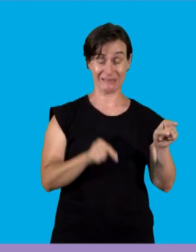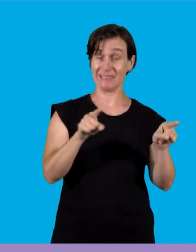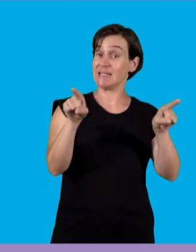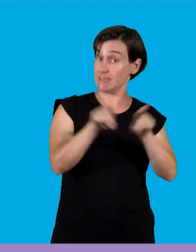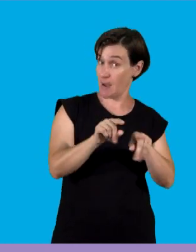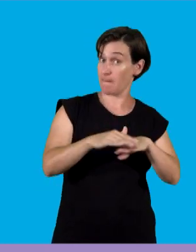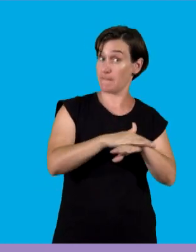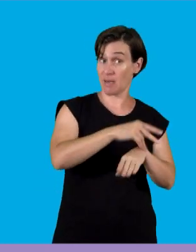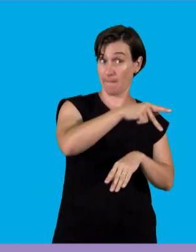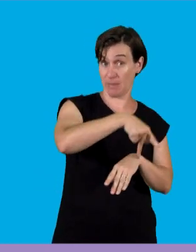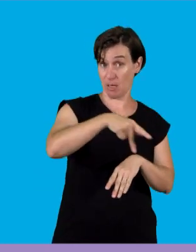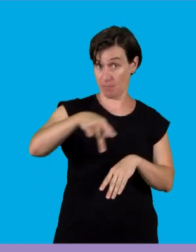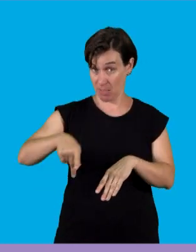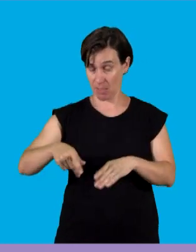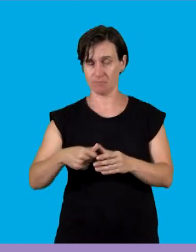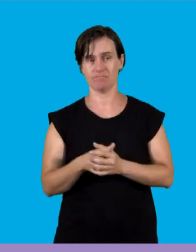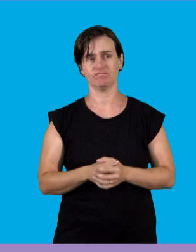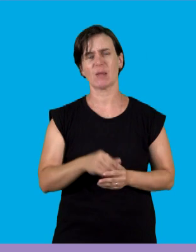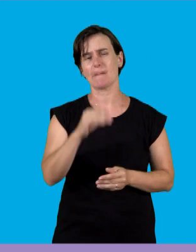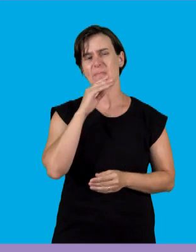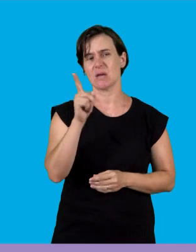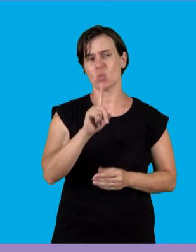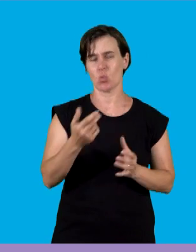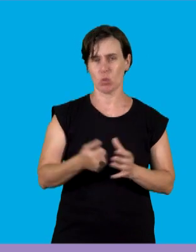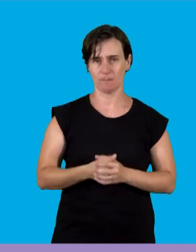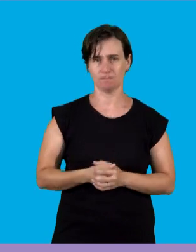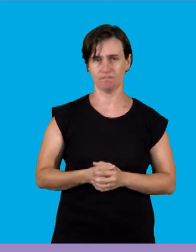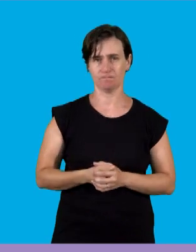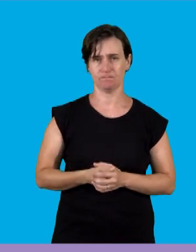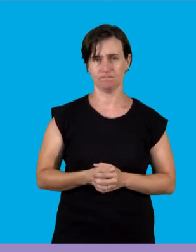base. So we are going to now say there that